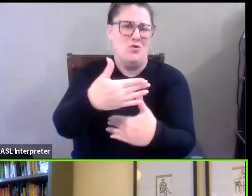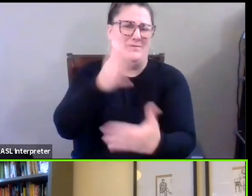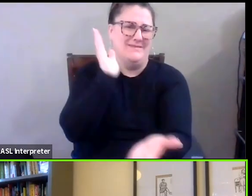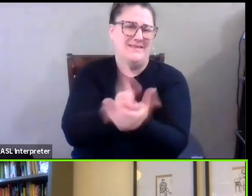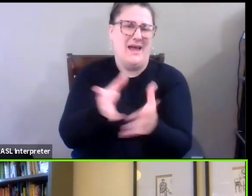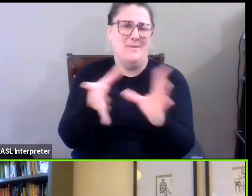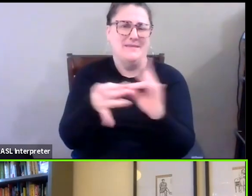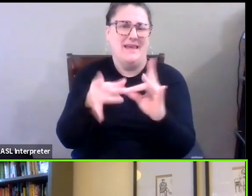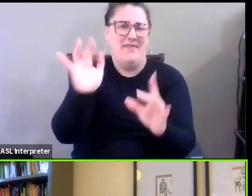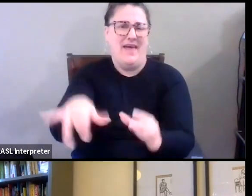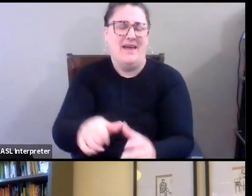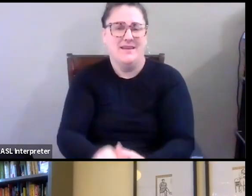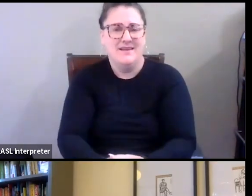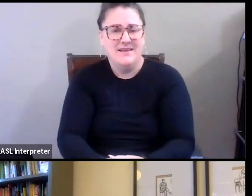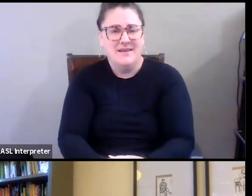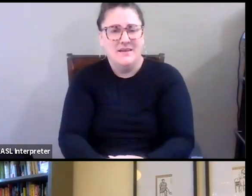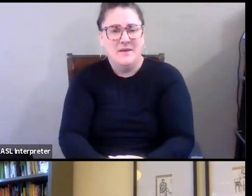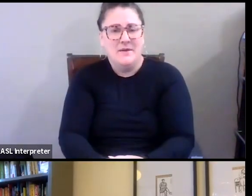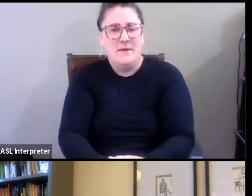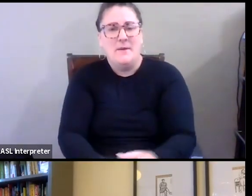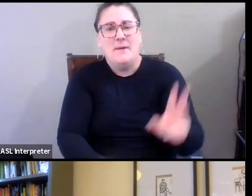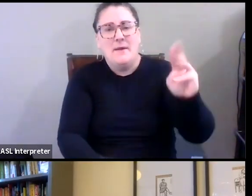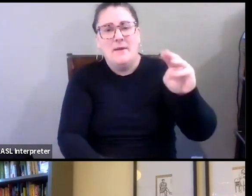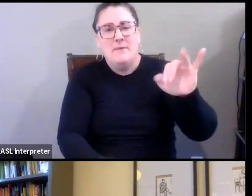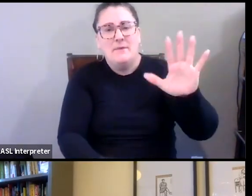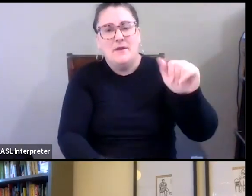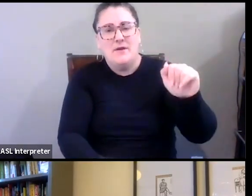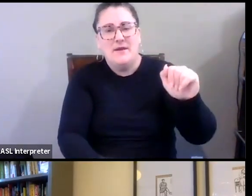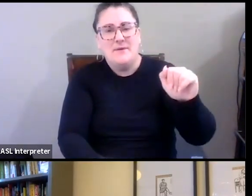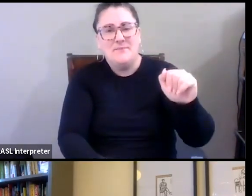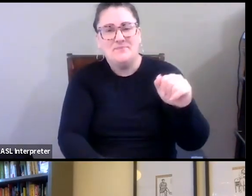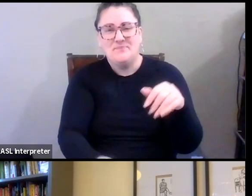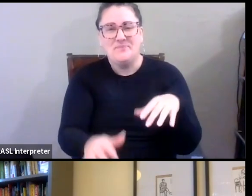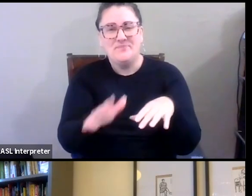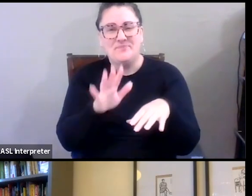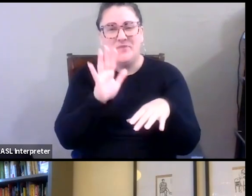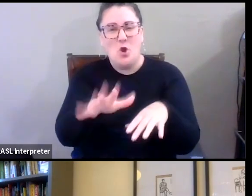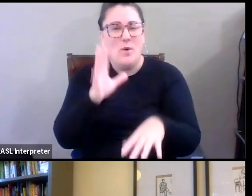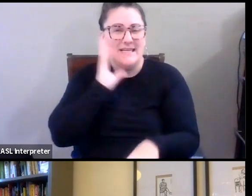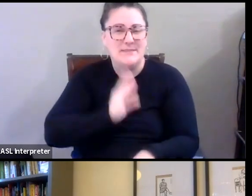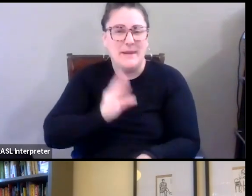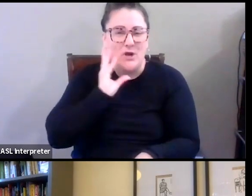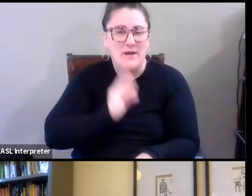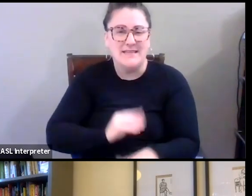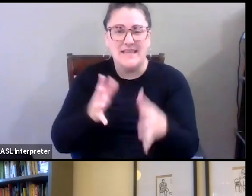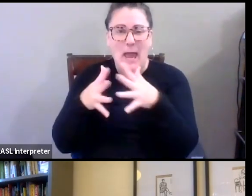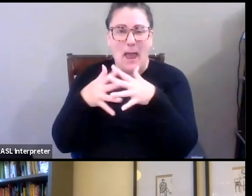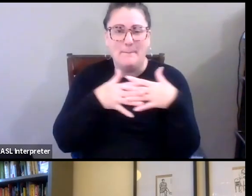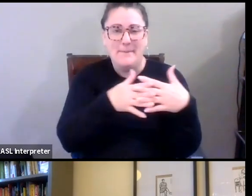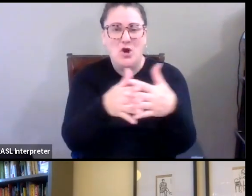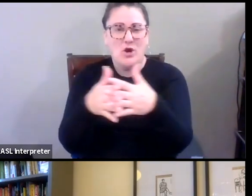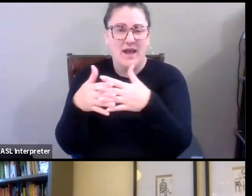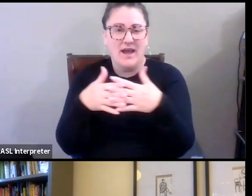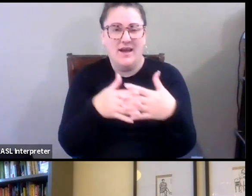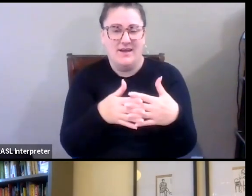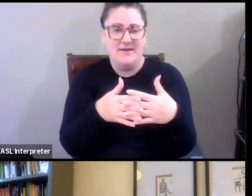Mm-hmm. Yeah. But isn't that kind of your experience of what America's kind of,